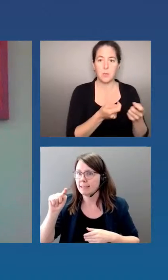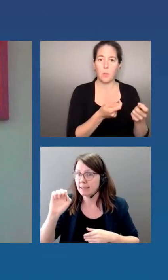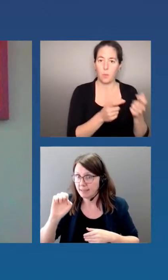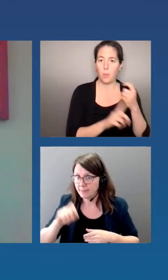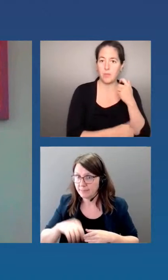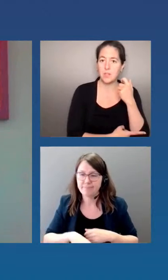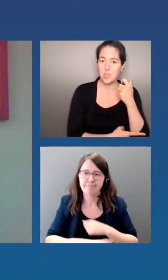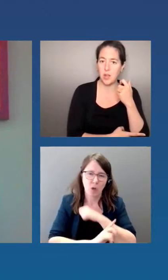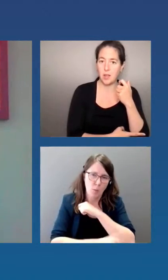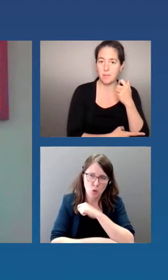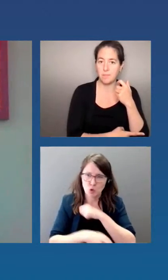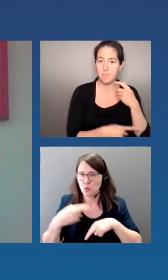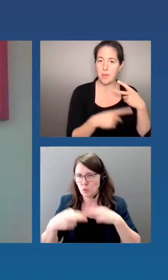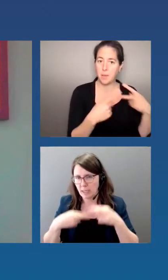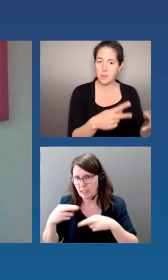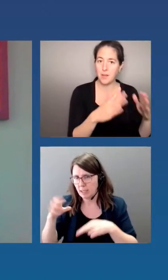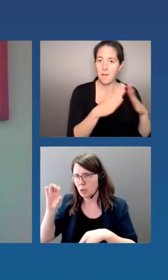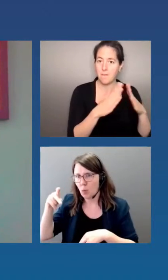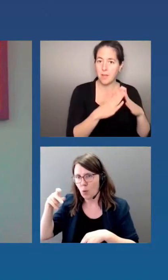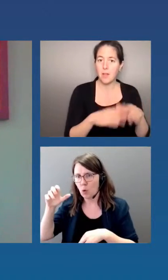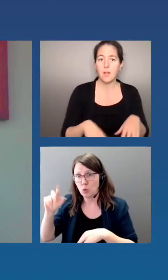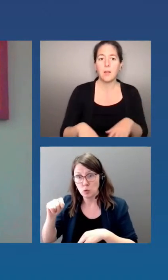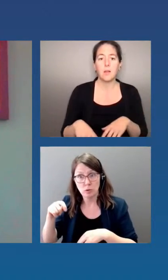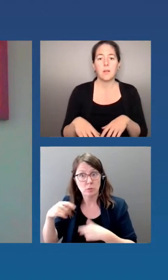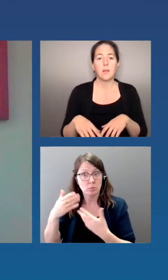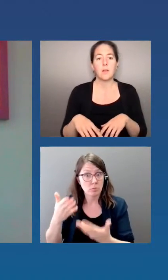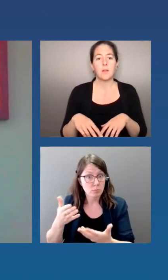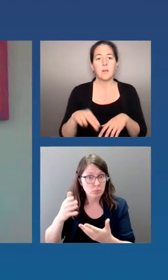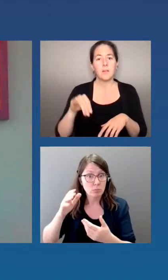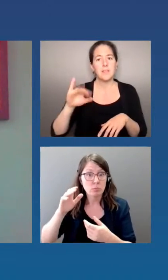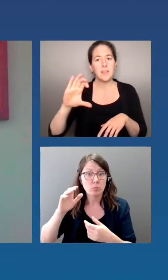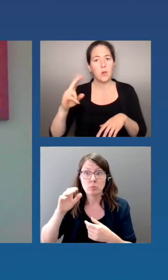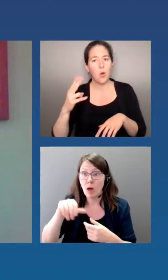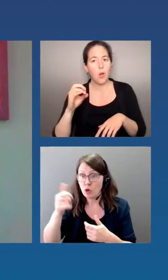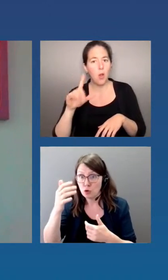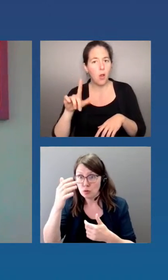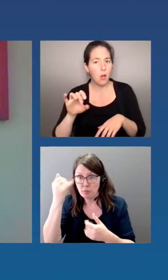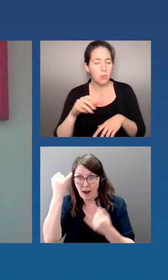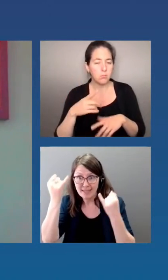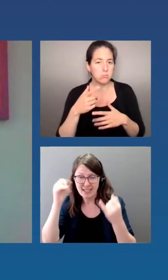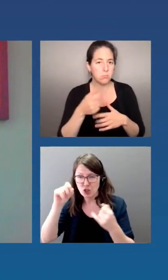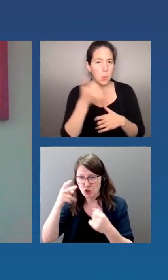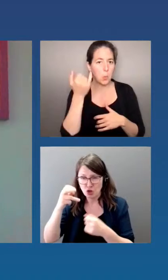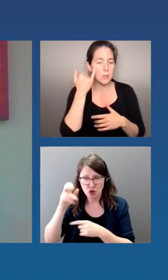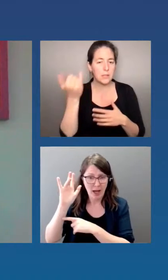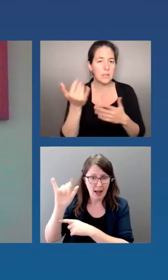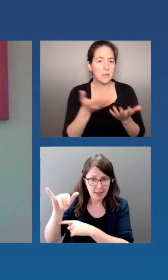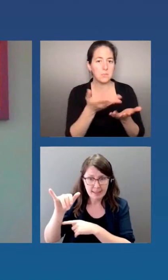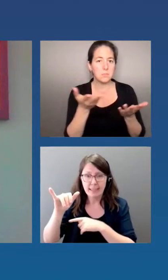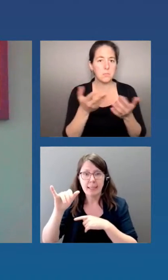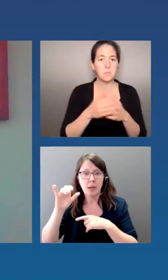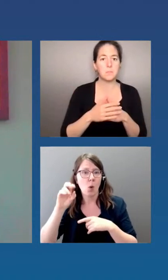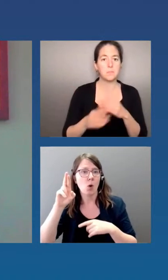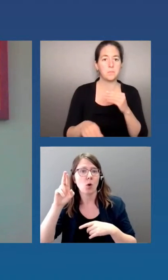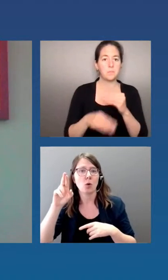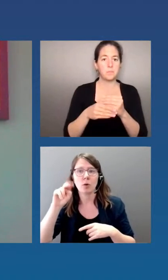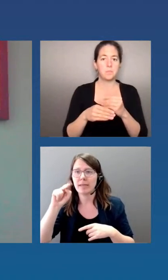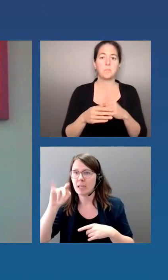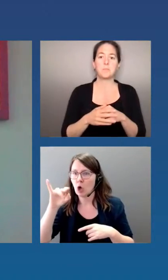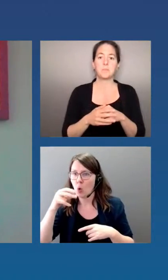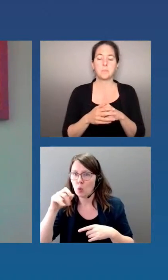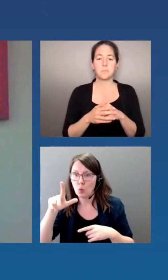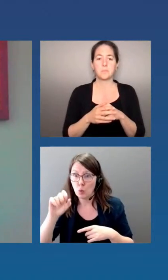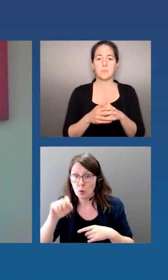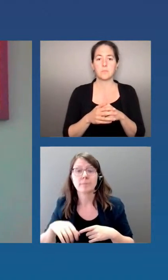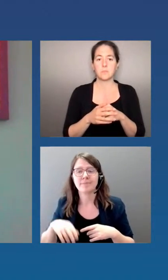have ideas on others maybe that I'm not mentioning. And I would say too, just building off of what Chair Moffatt touched on,